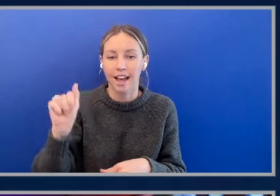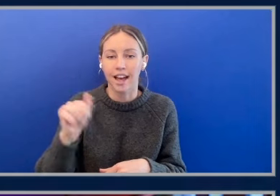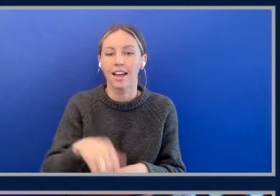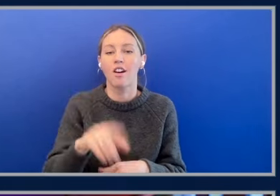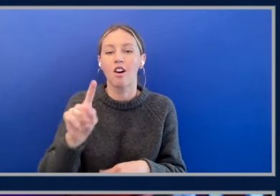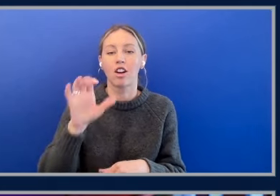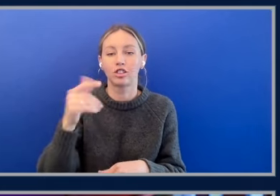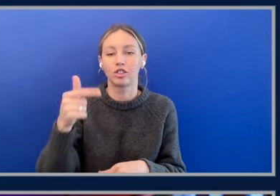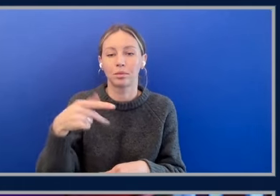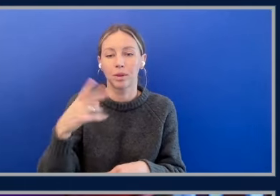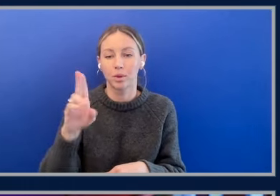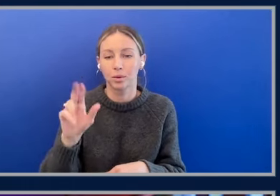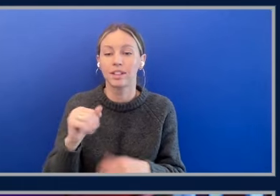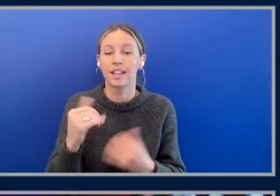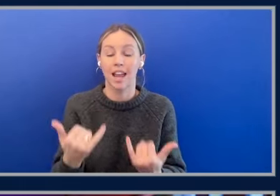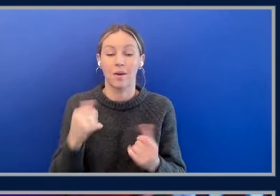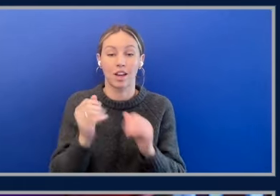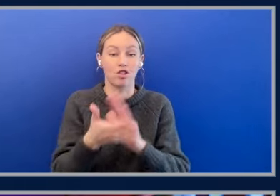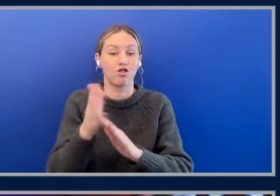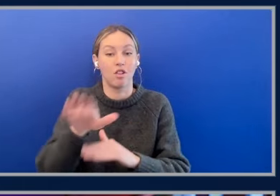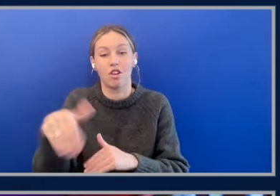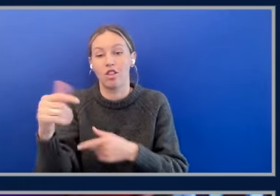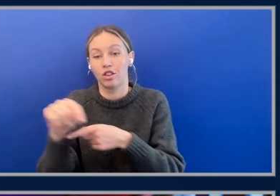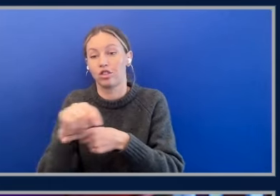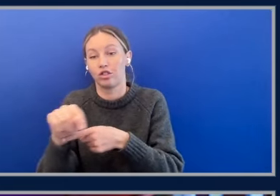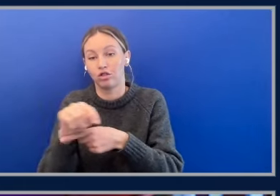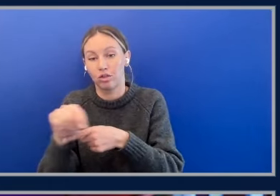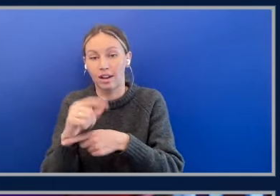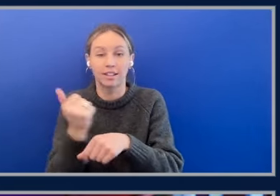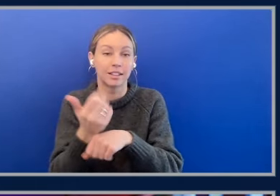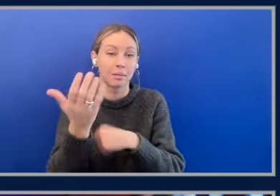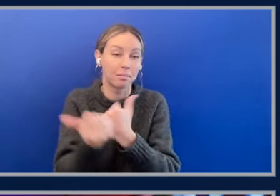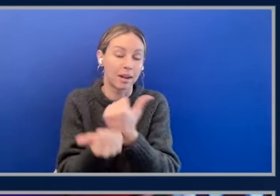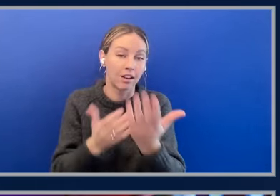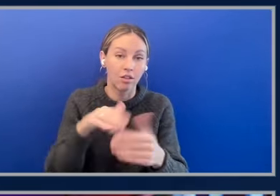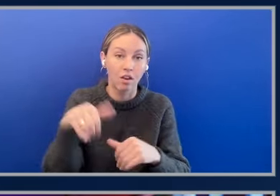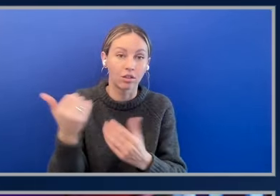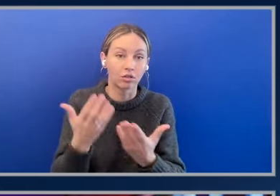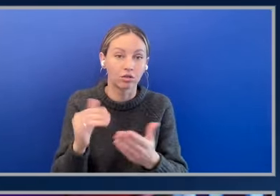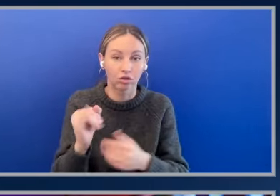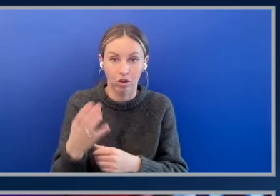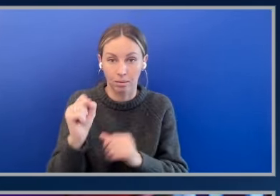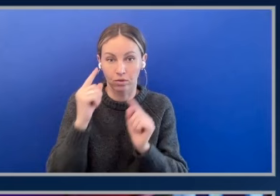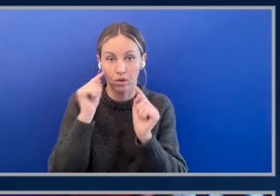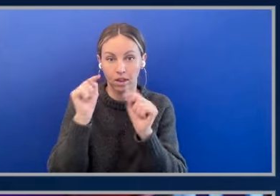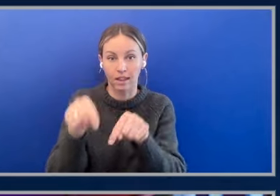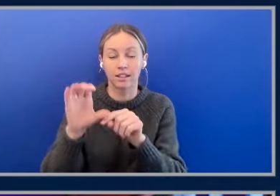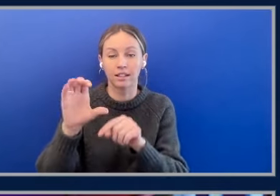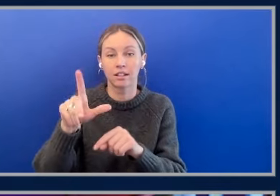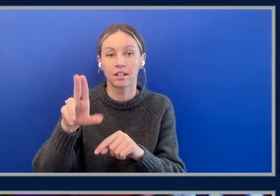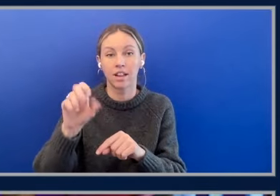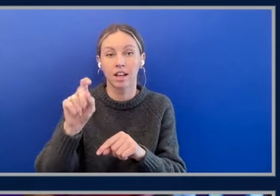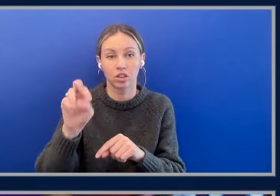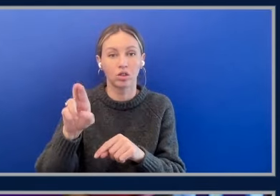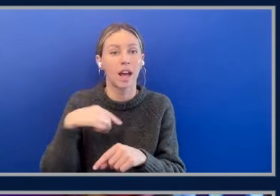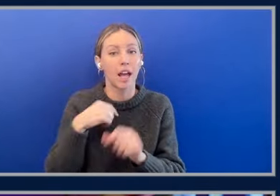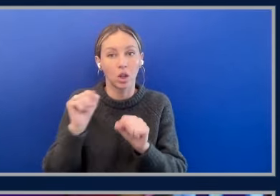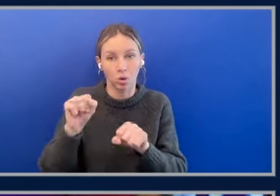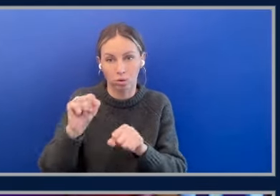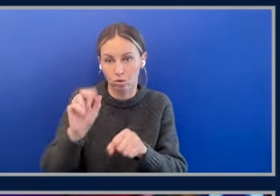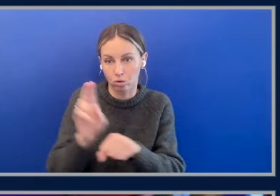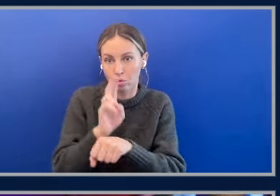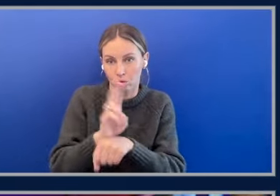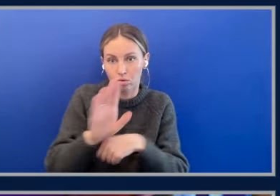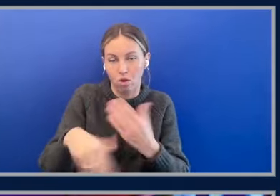prevents me from now running other training jobs, submitting jobs through Slurm to this cluster, and utilize the compute capacity.